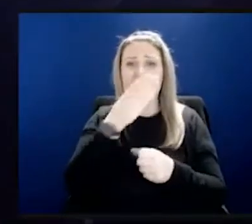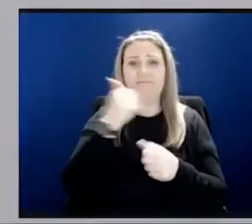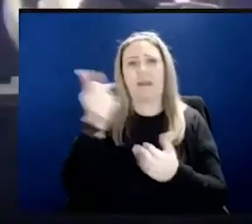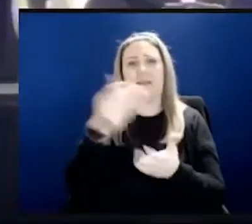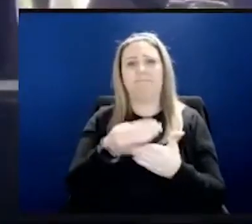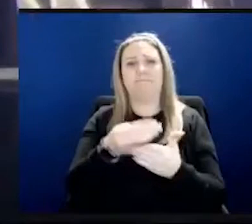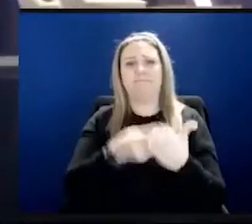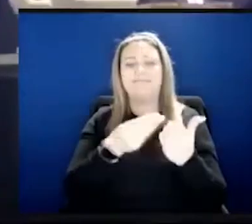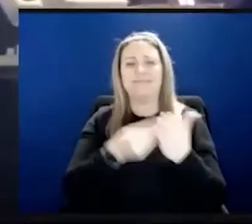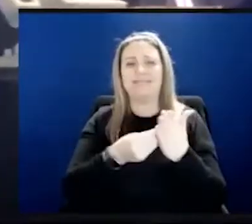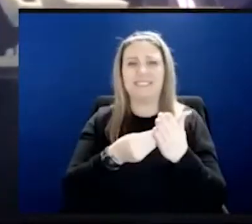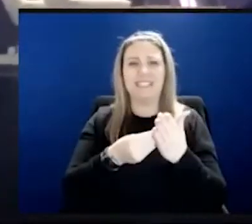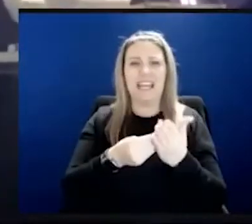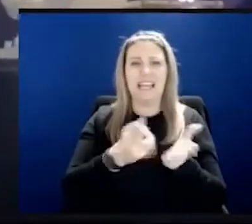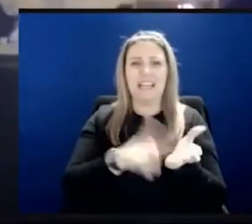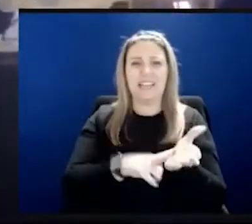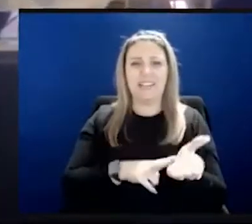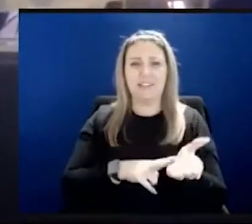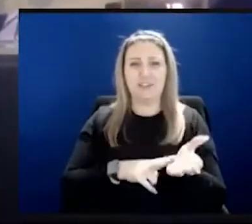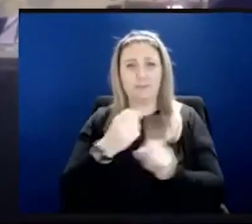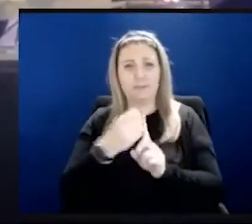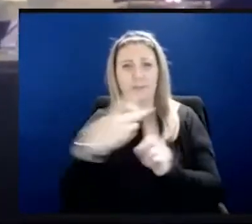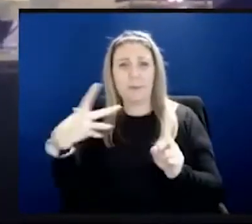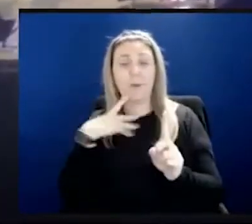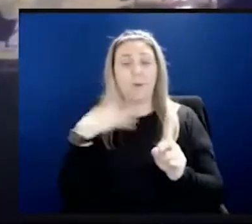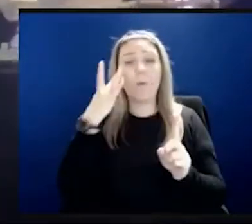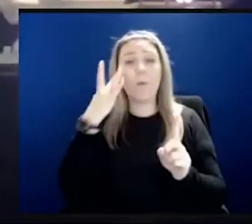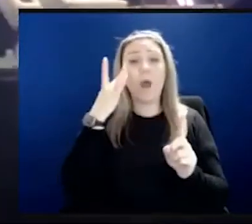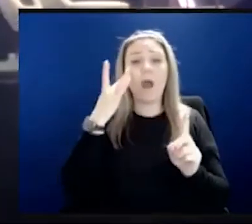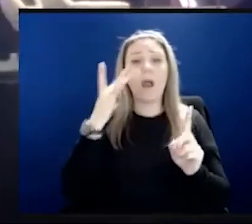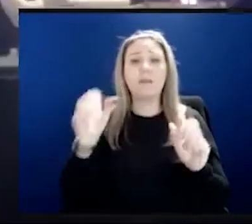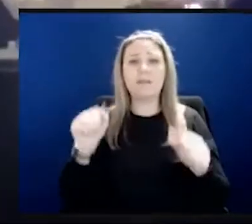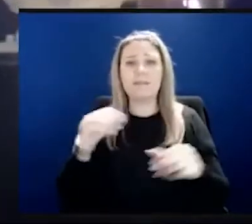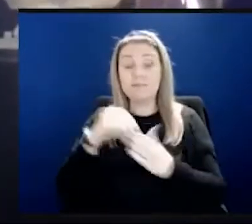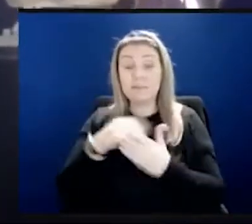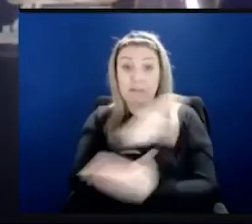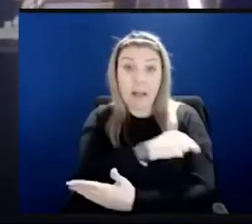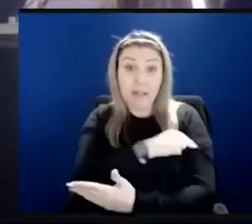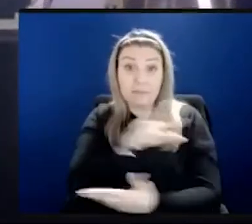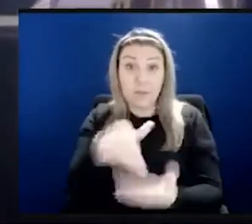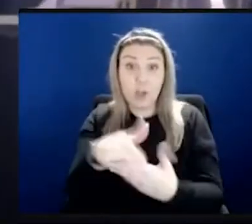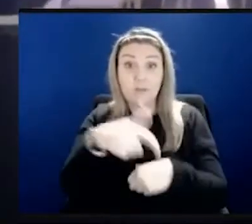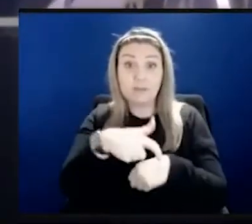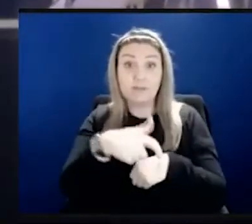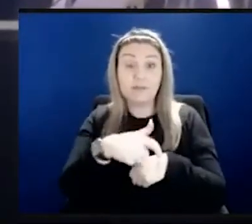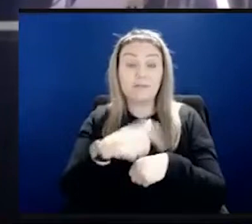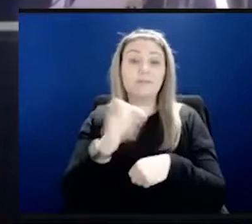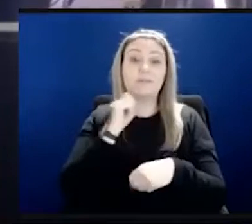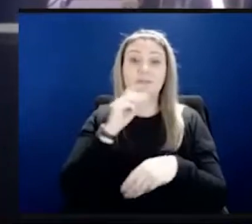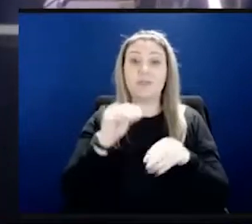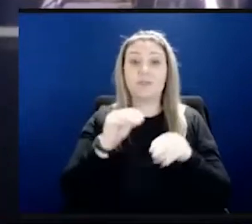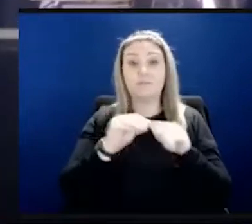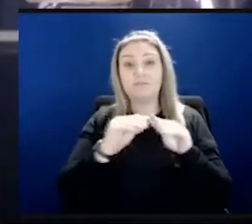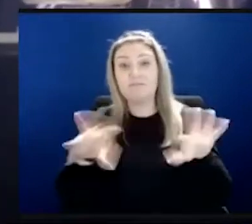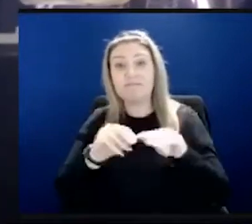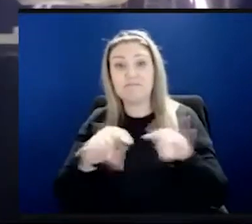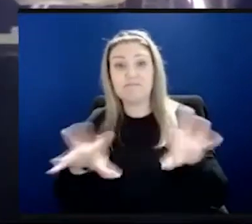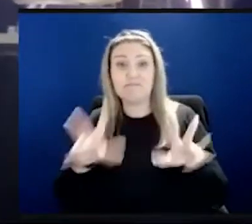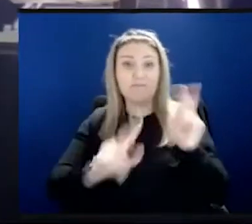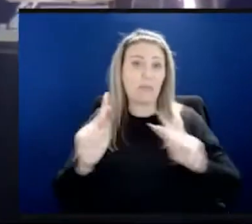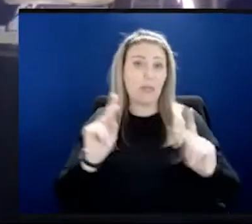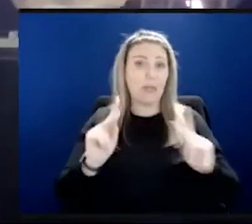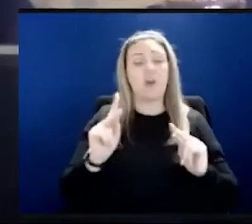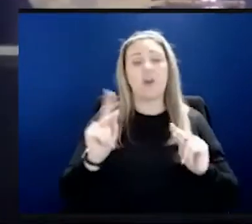being the fastest growth contractor, because I was able to. I'm in the hospital all the time, so I was able to start delegating people and